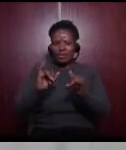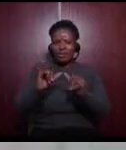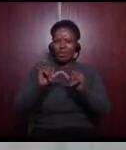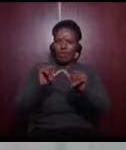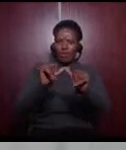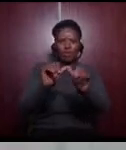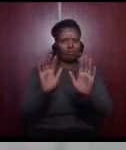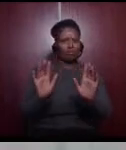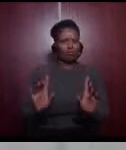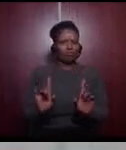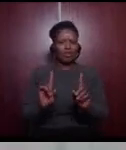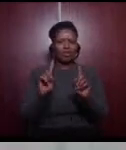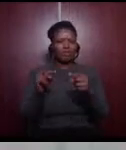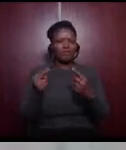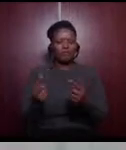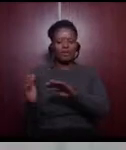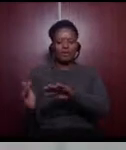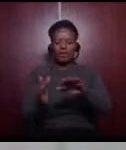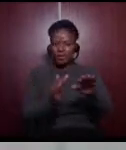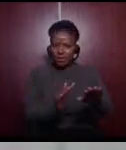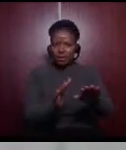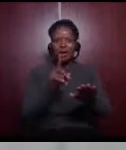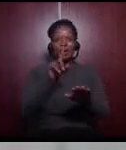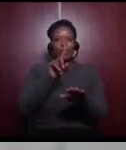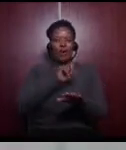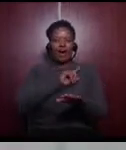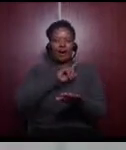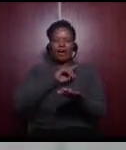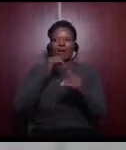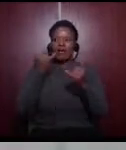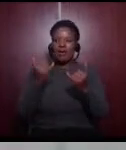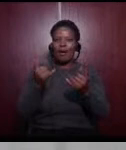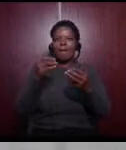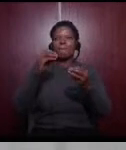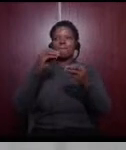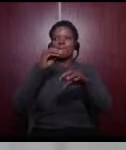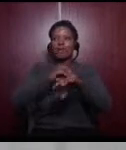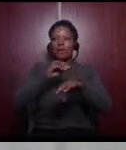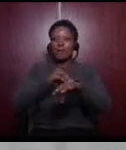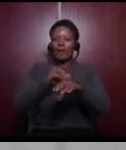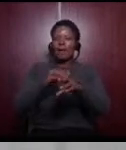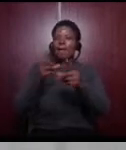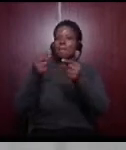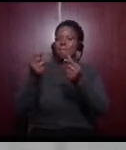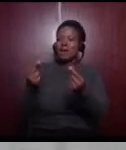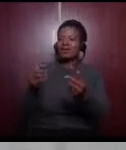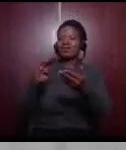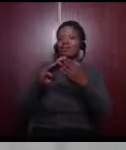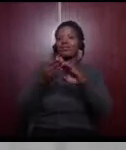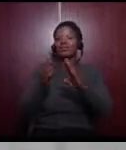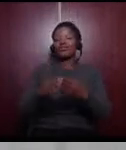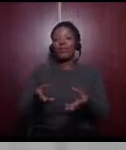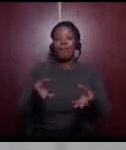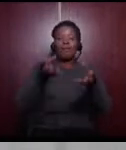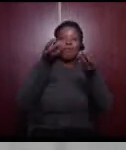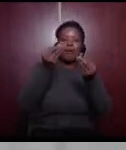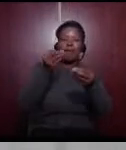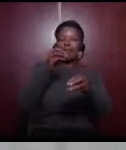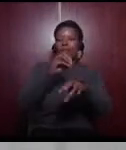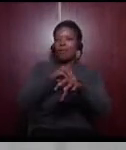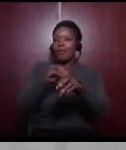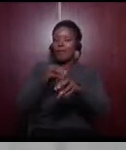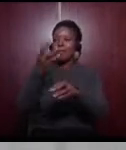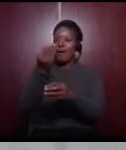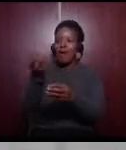ukuthi lezi imali ehleli kunenkinga engaka ezibhekene nabantu kuma-communities ngabe we adding i-support as